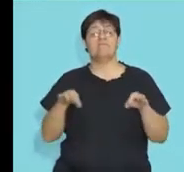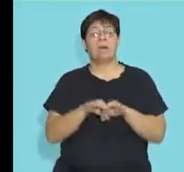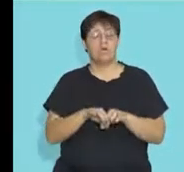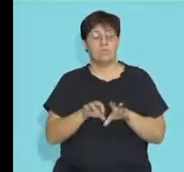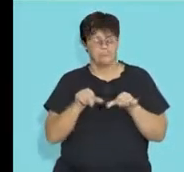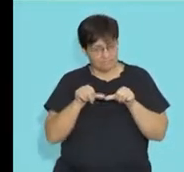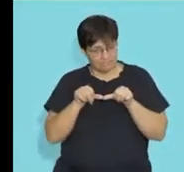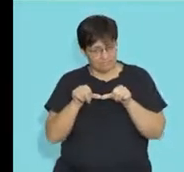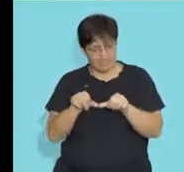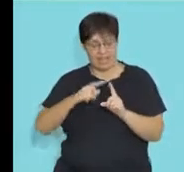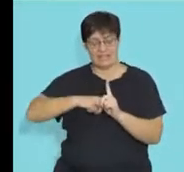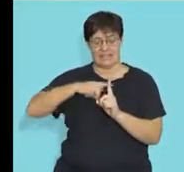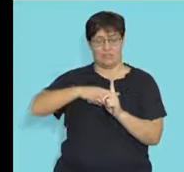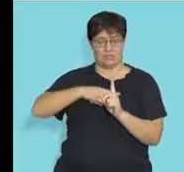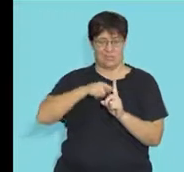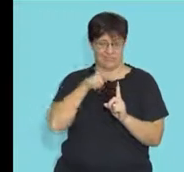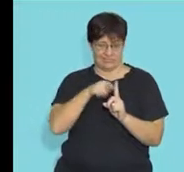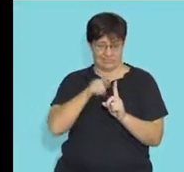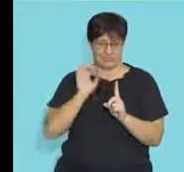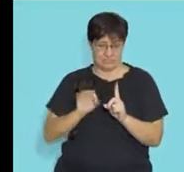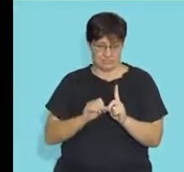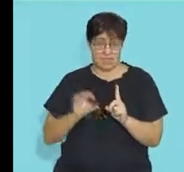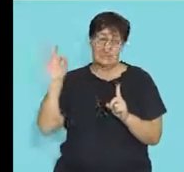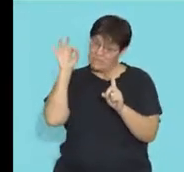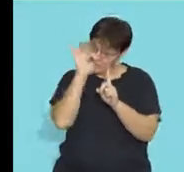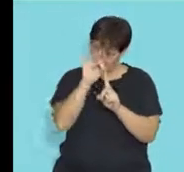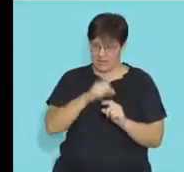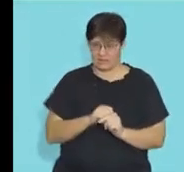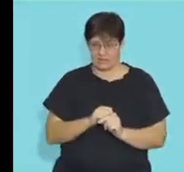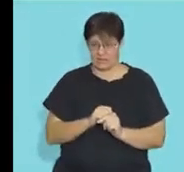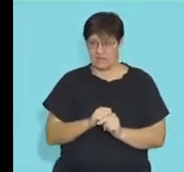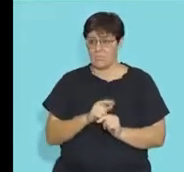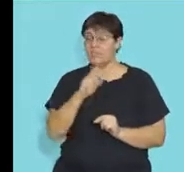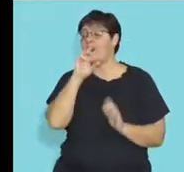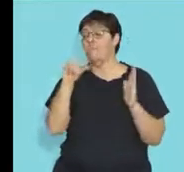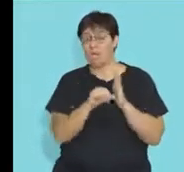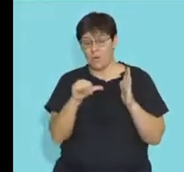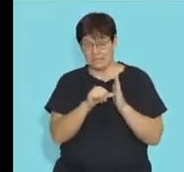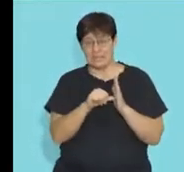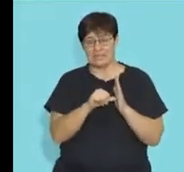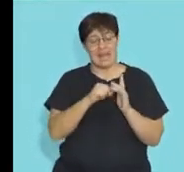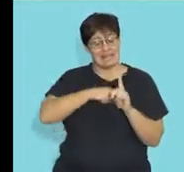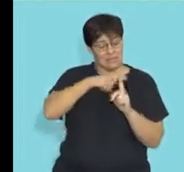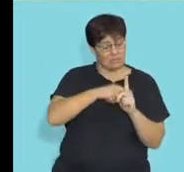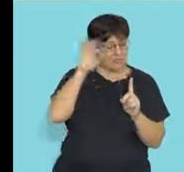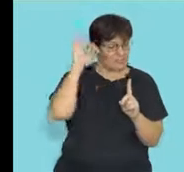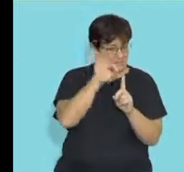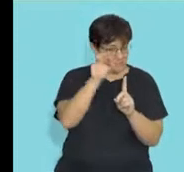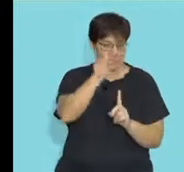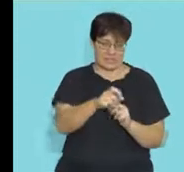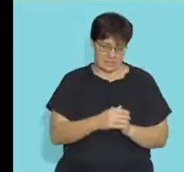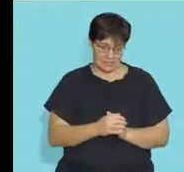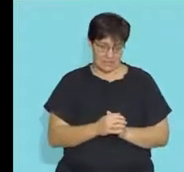a specific temperature. This is very important for us to remember, and for a